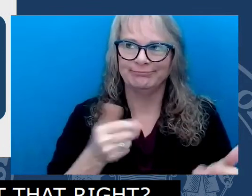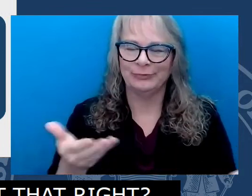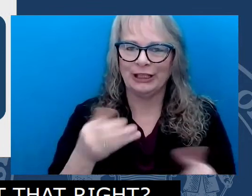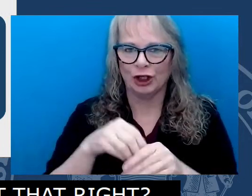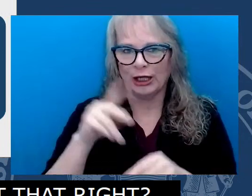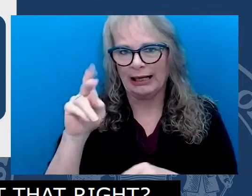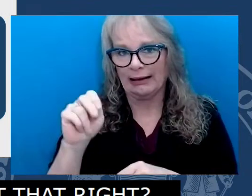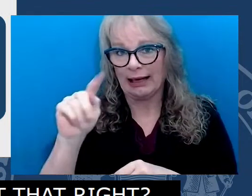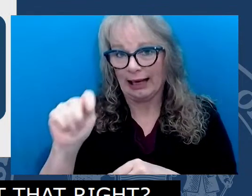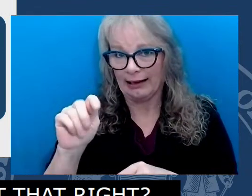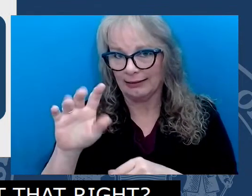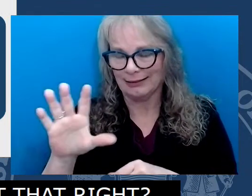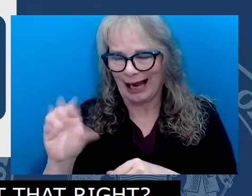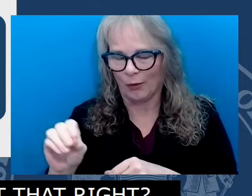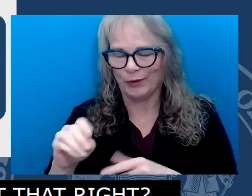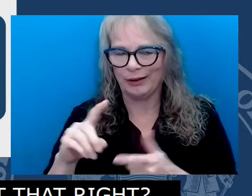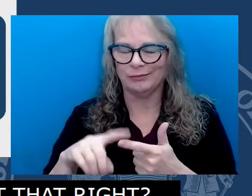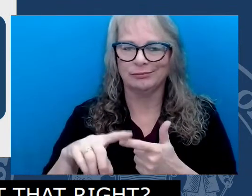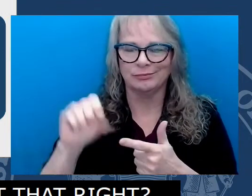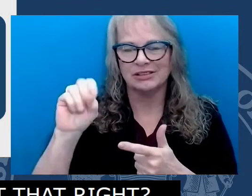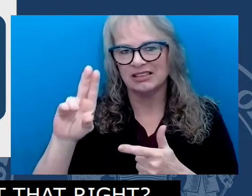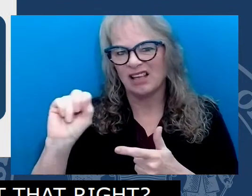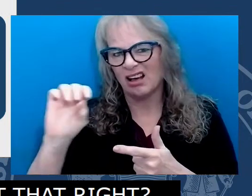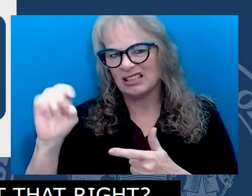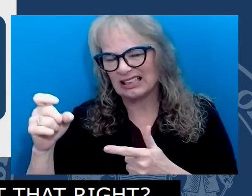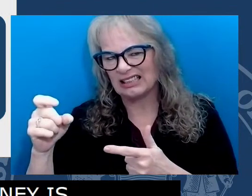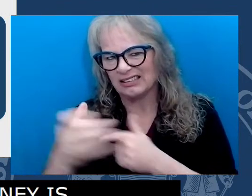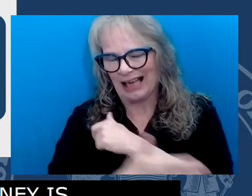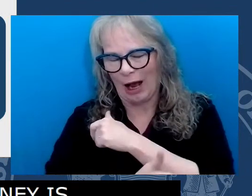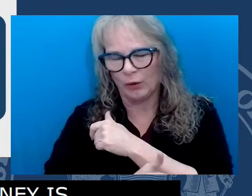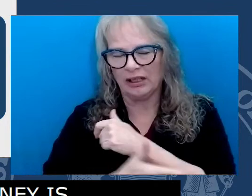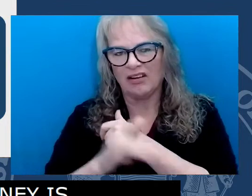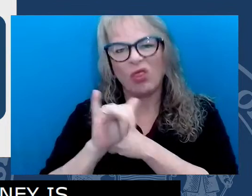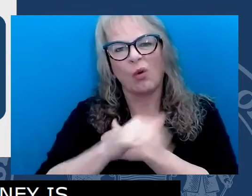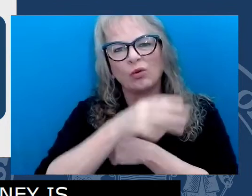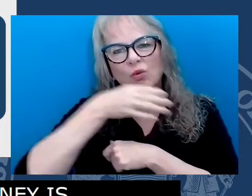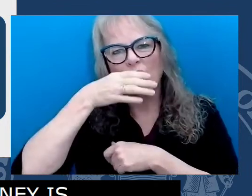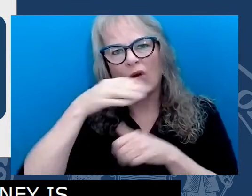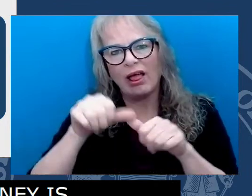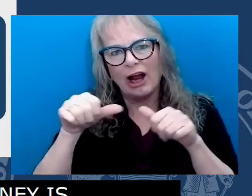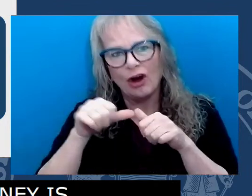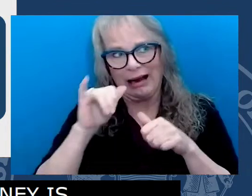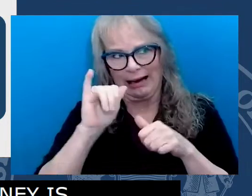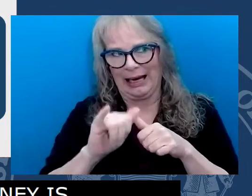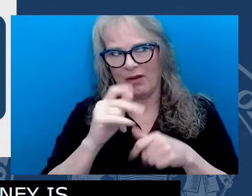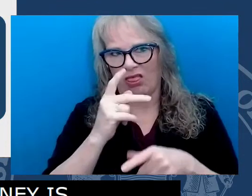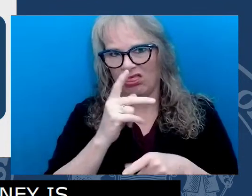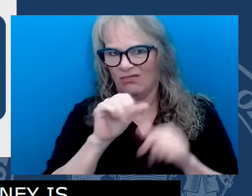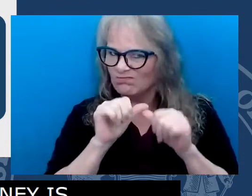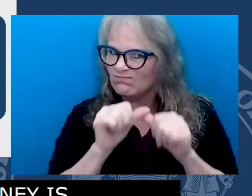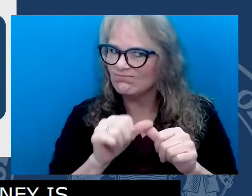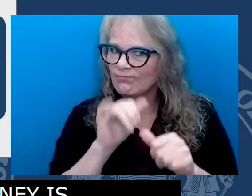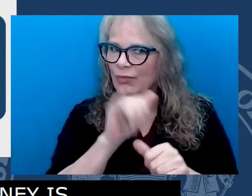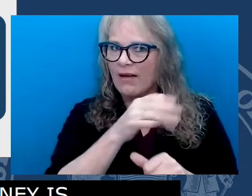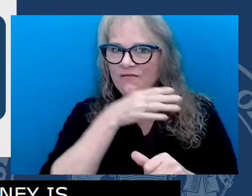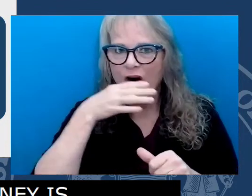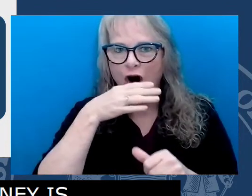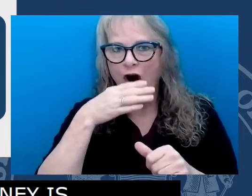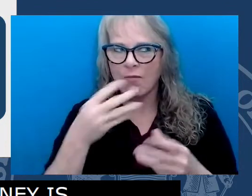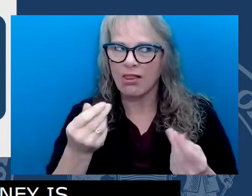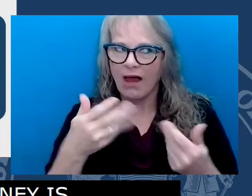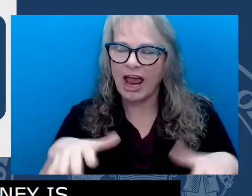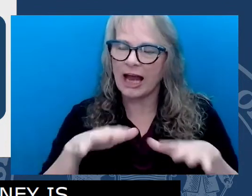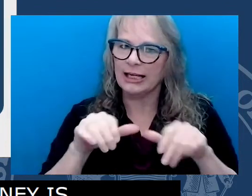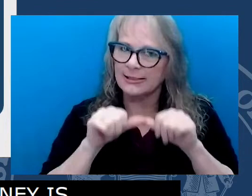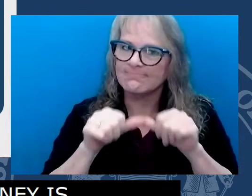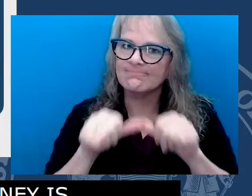County and rural areas, keeping those lands in farmland production, agricultural production.